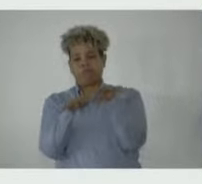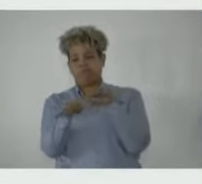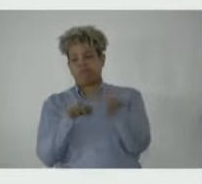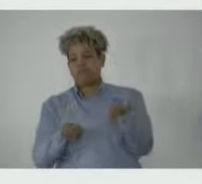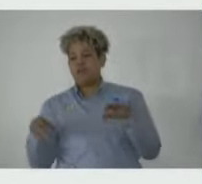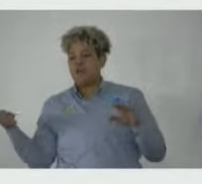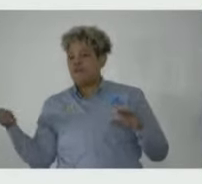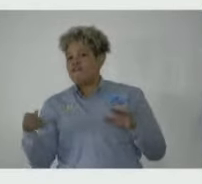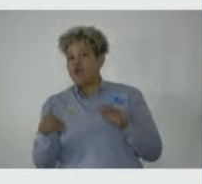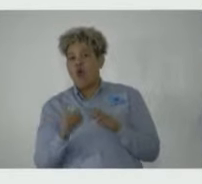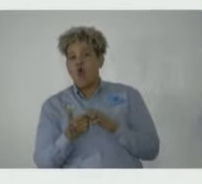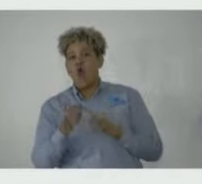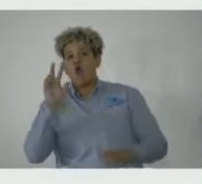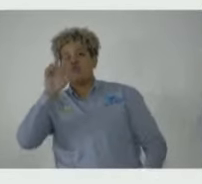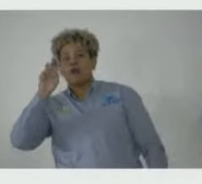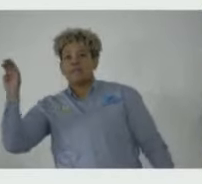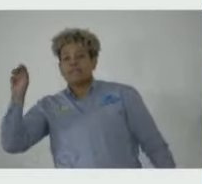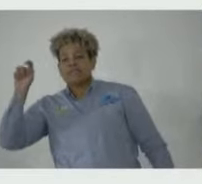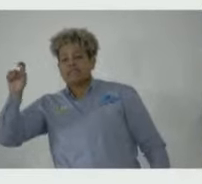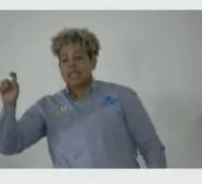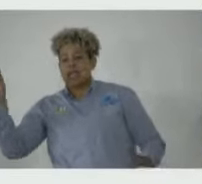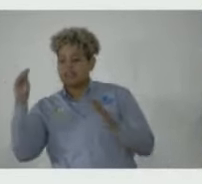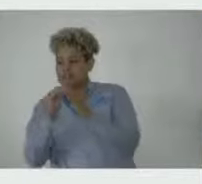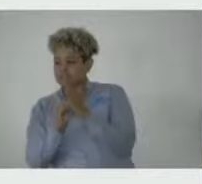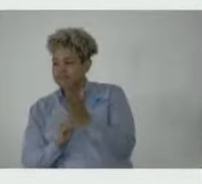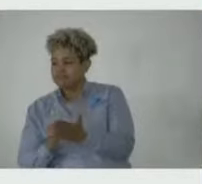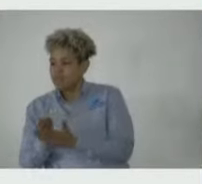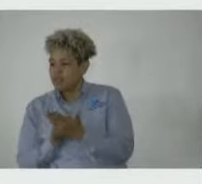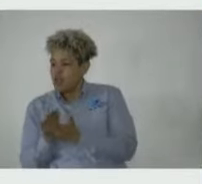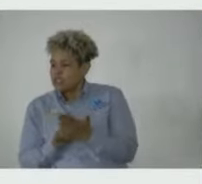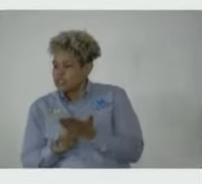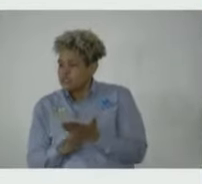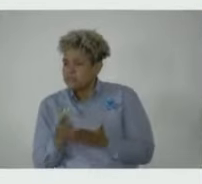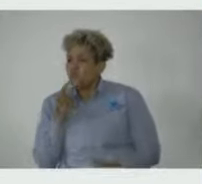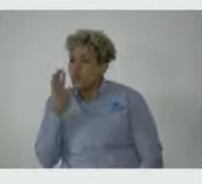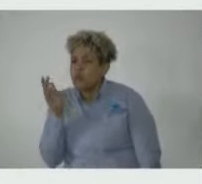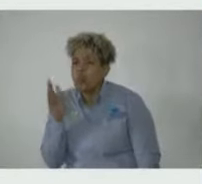funding proposal in the contribution to the budget debate.